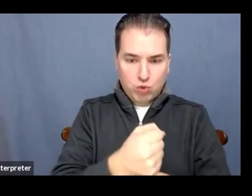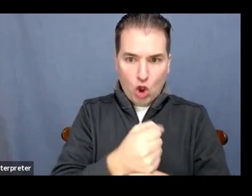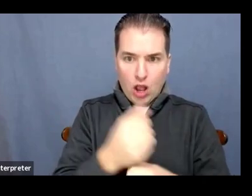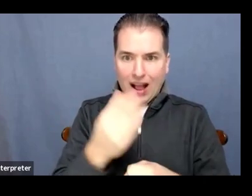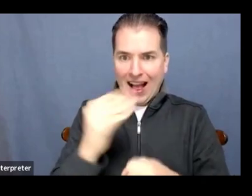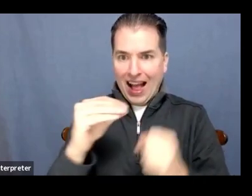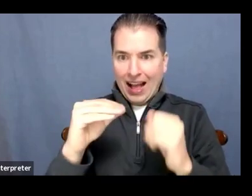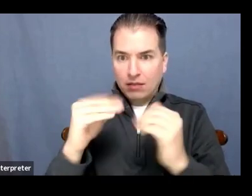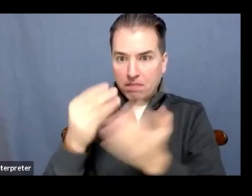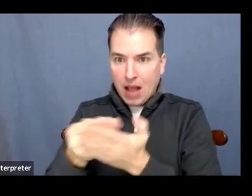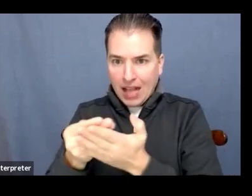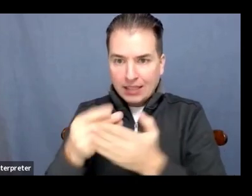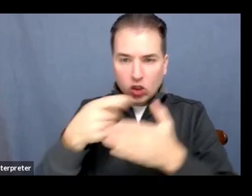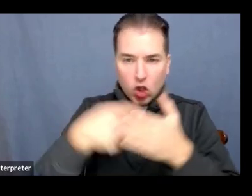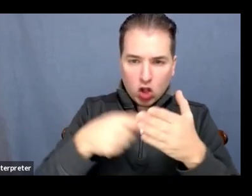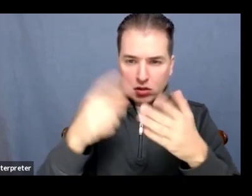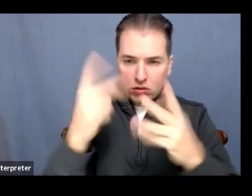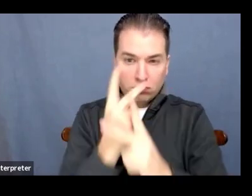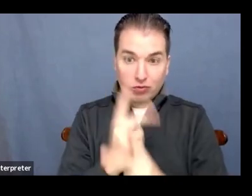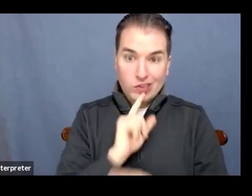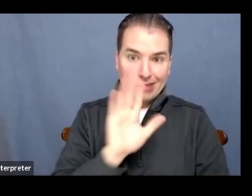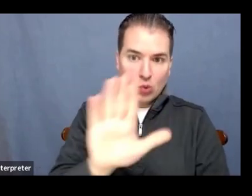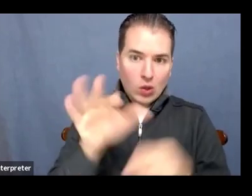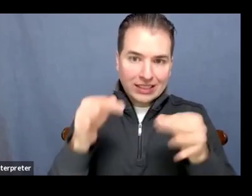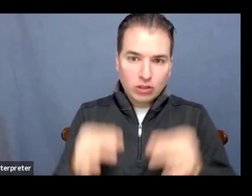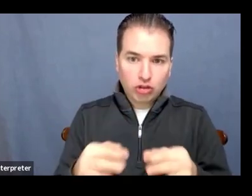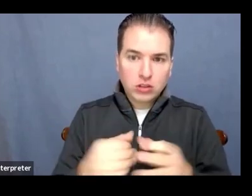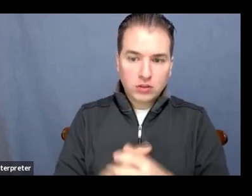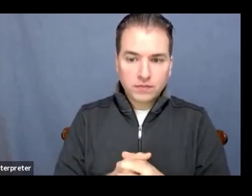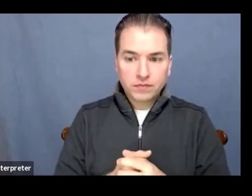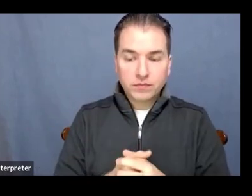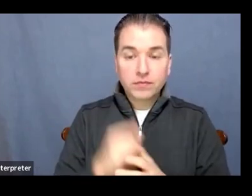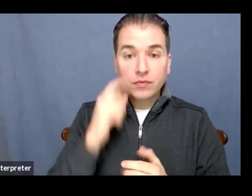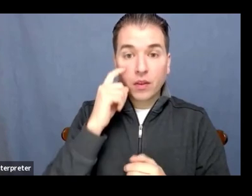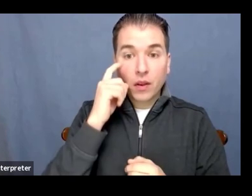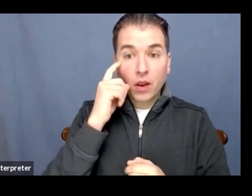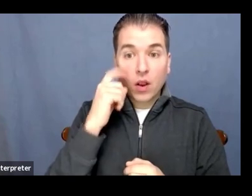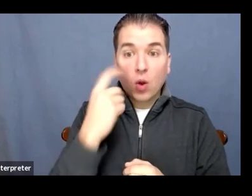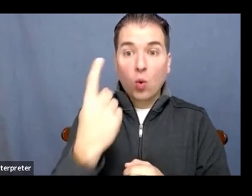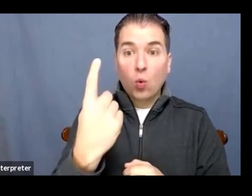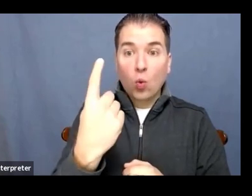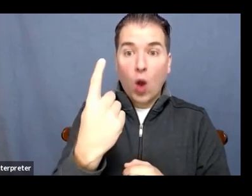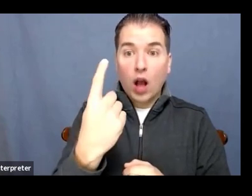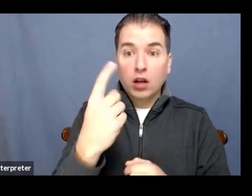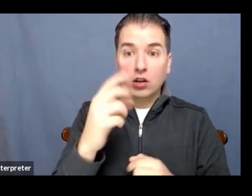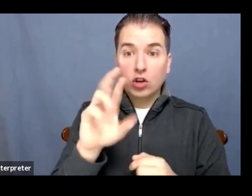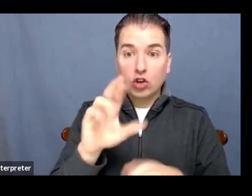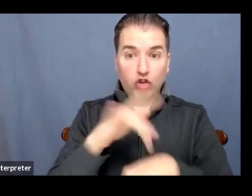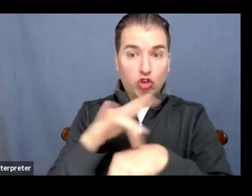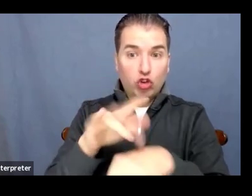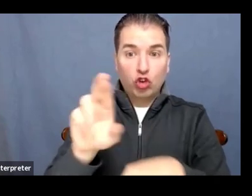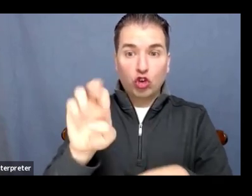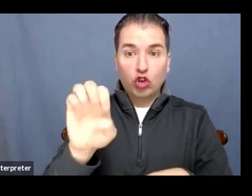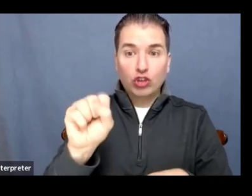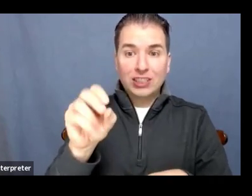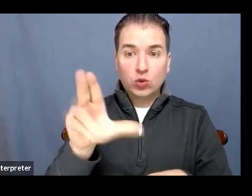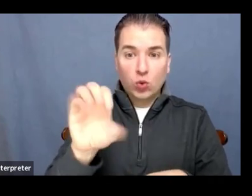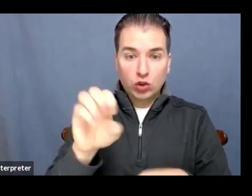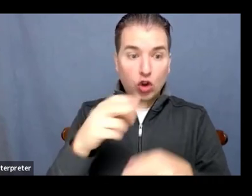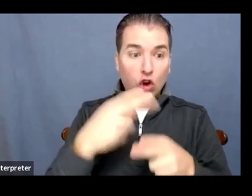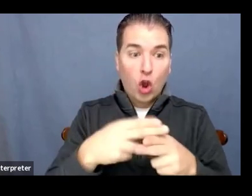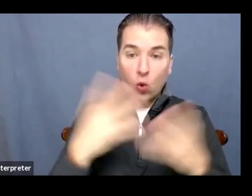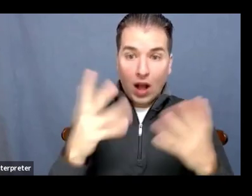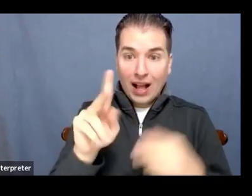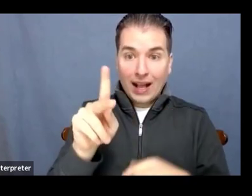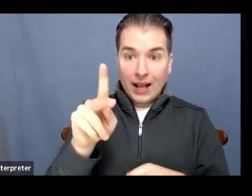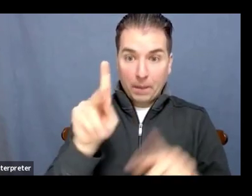I recently came upon a resource called people.fish. And what these folks will do